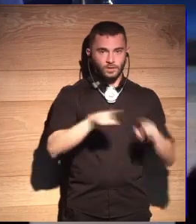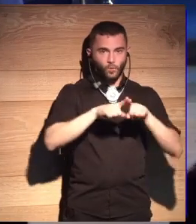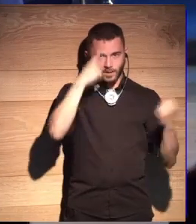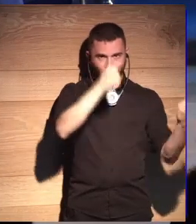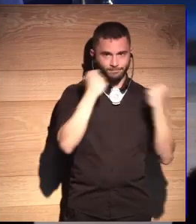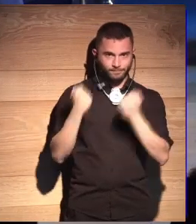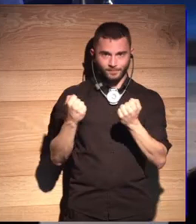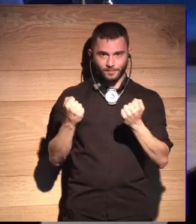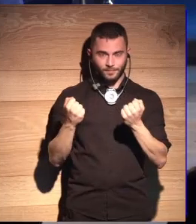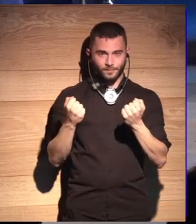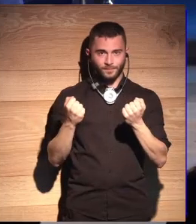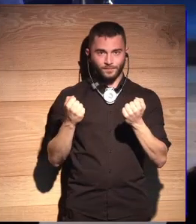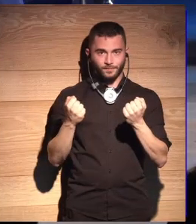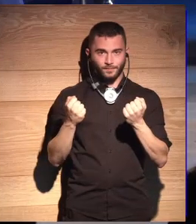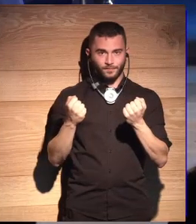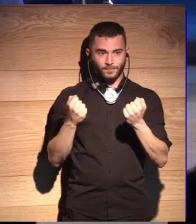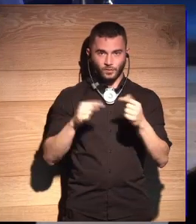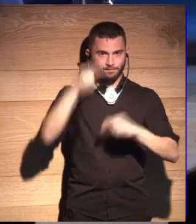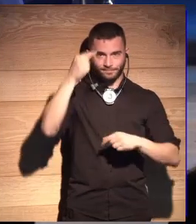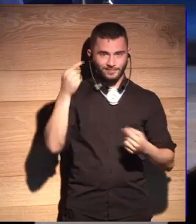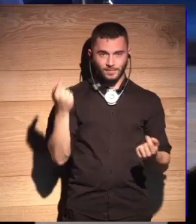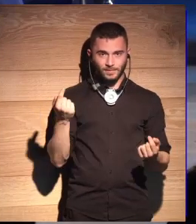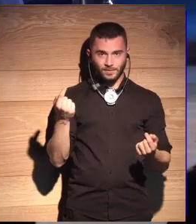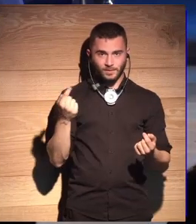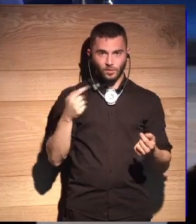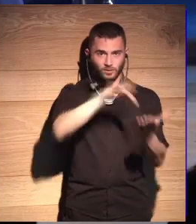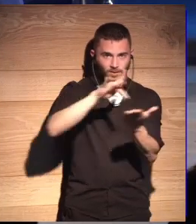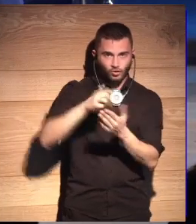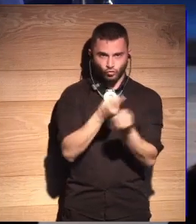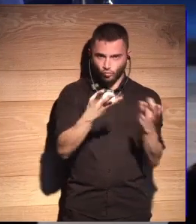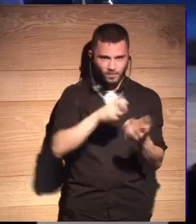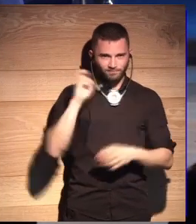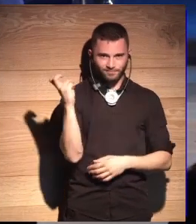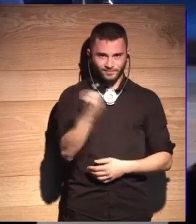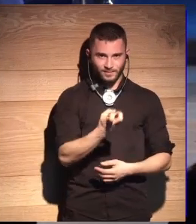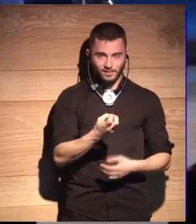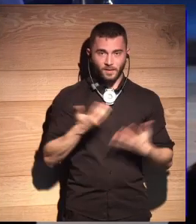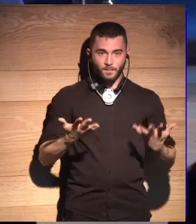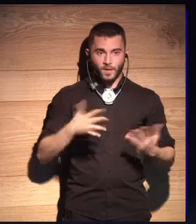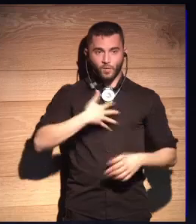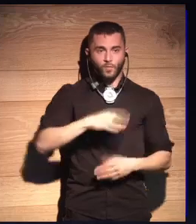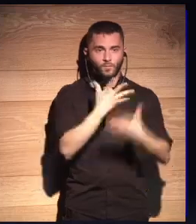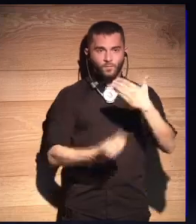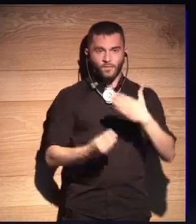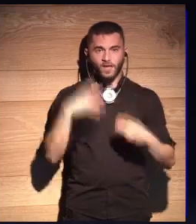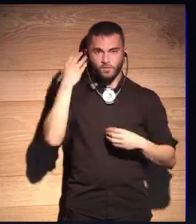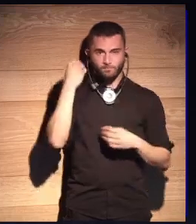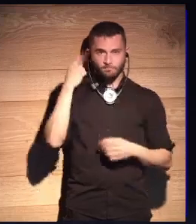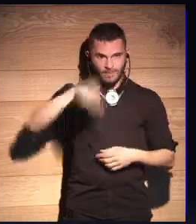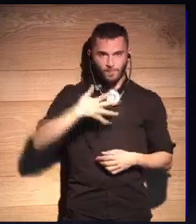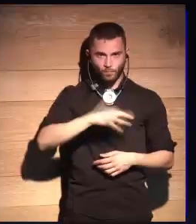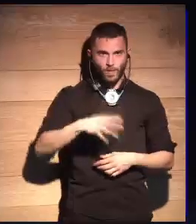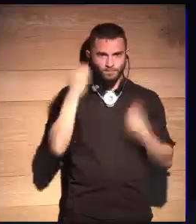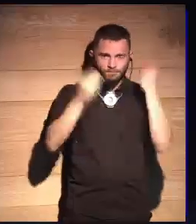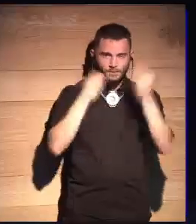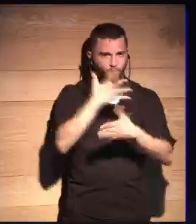of those experts that are there, are questioned, that give figures and numbers and tell stories.